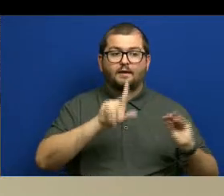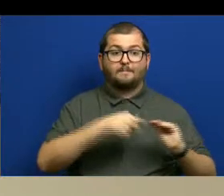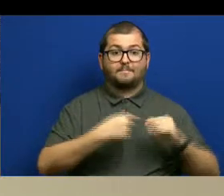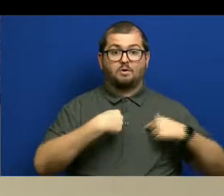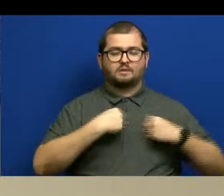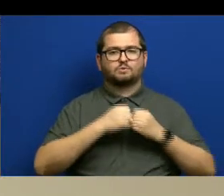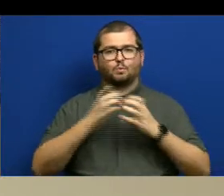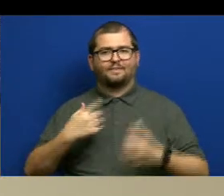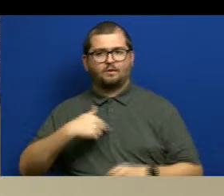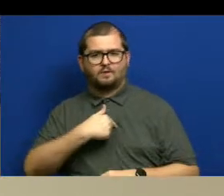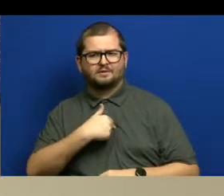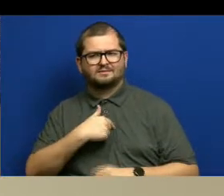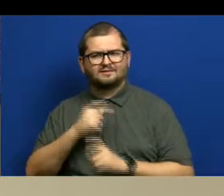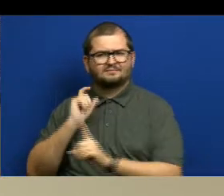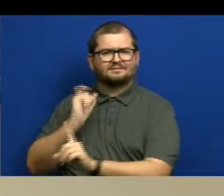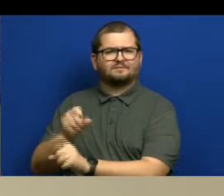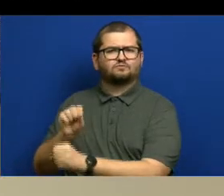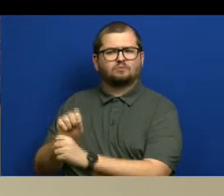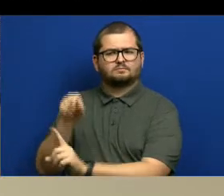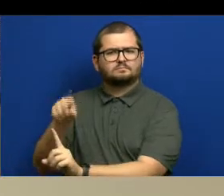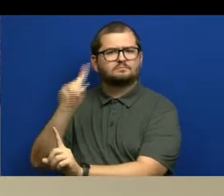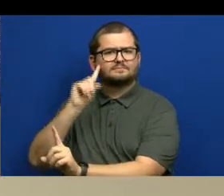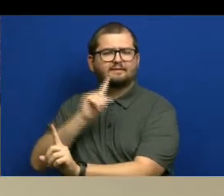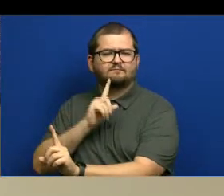us, and give jobs to the deaf.